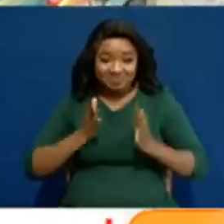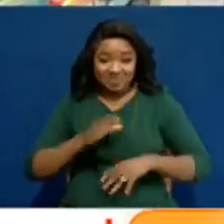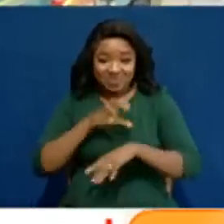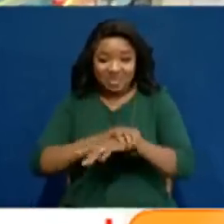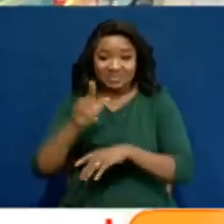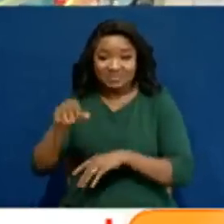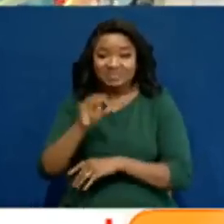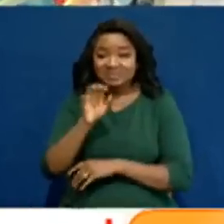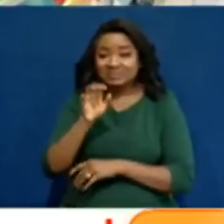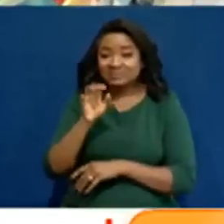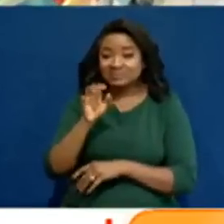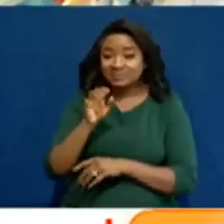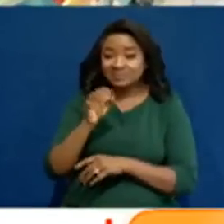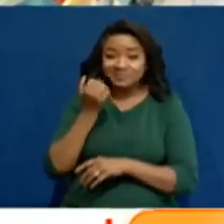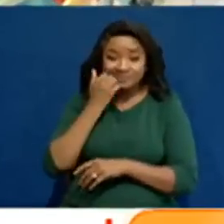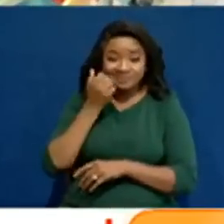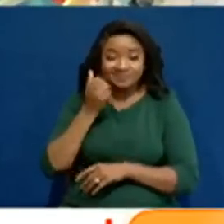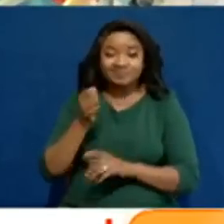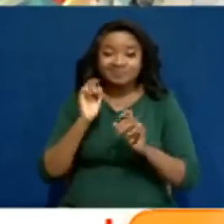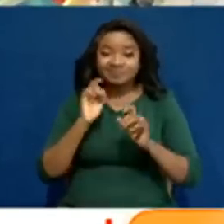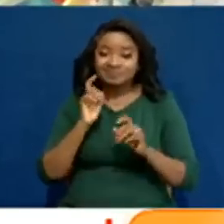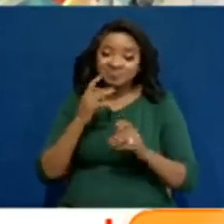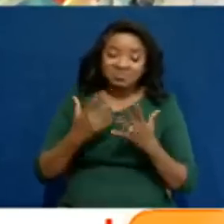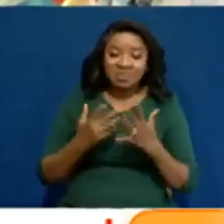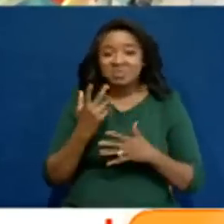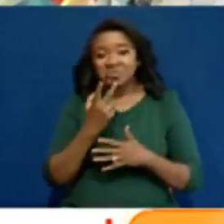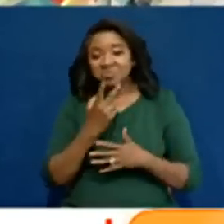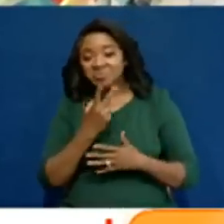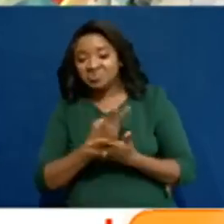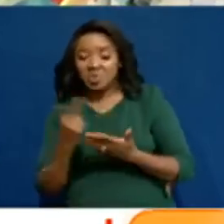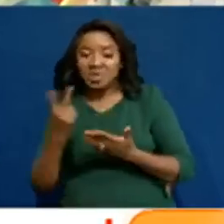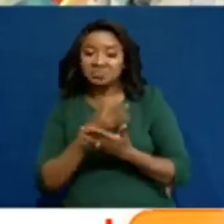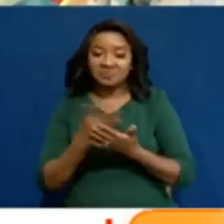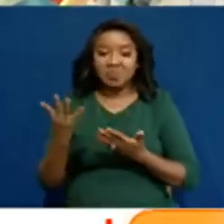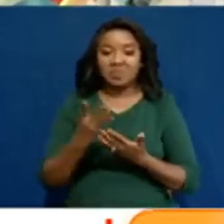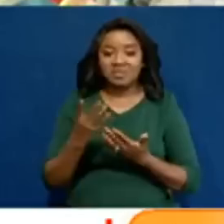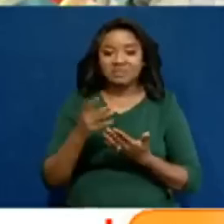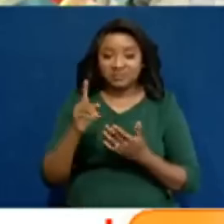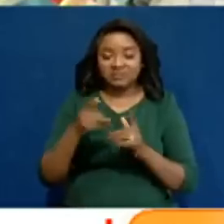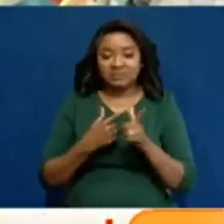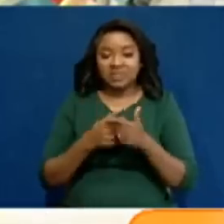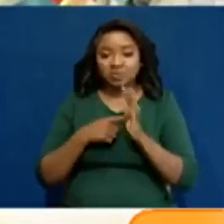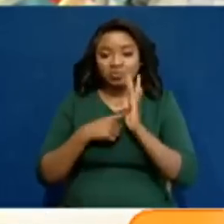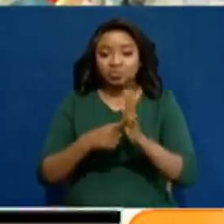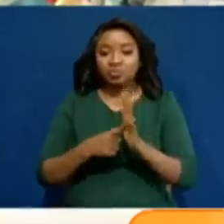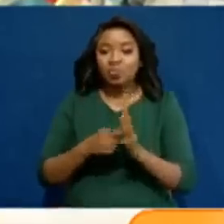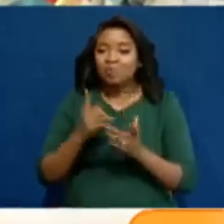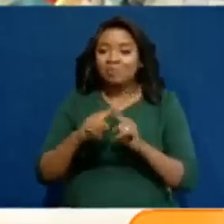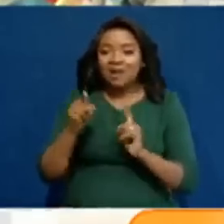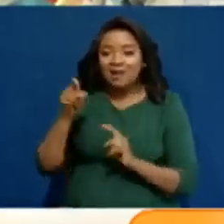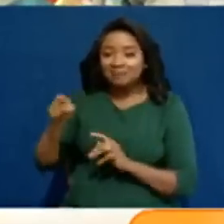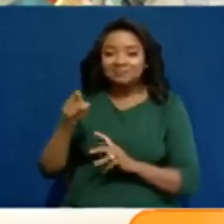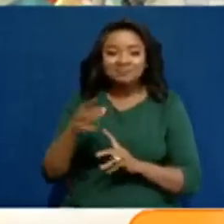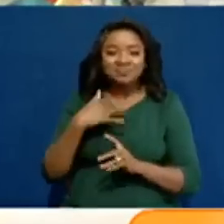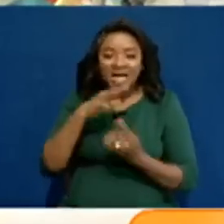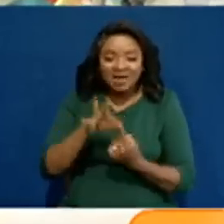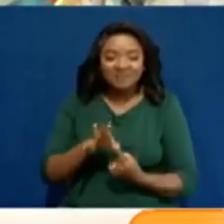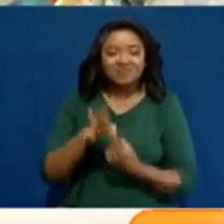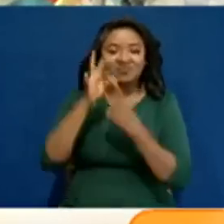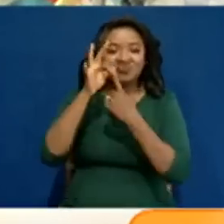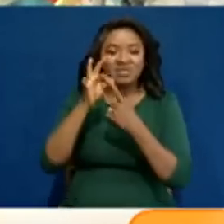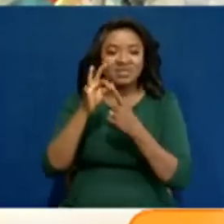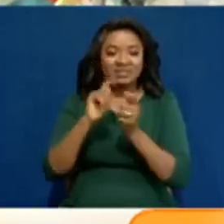between 2 to 4 weeks before they start showing the symptoms. And the symptoms of Mpox, we don't have what we call classic symptoms, but we